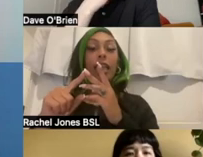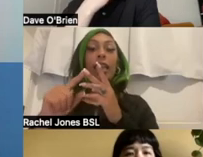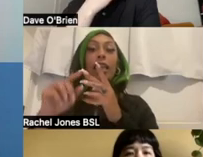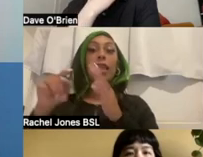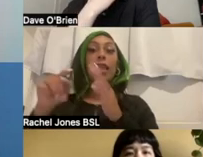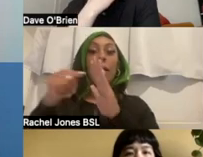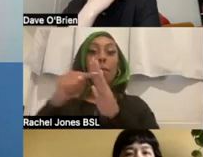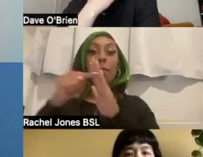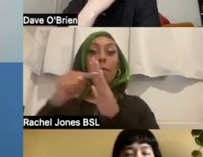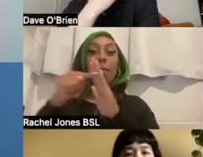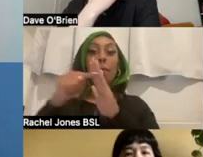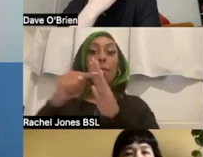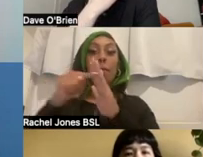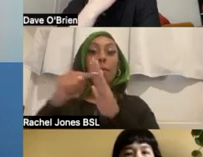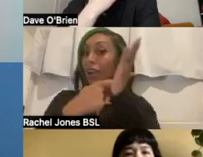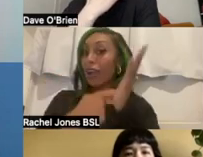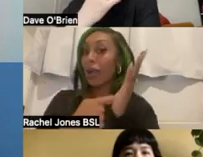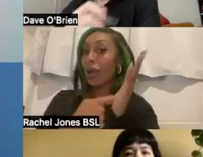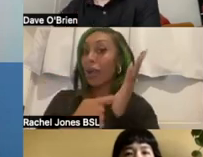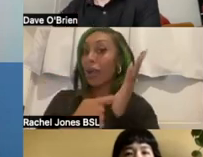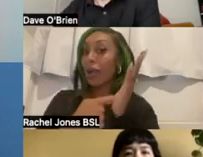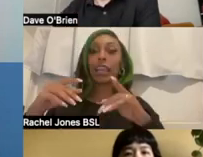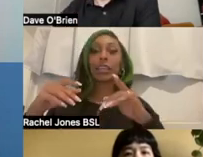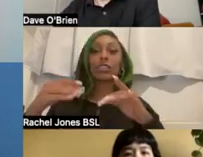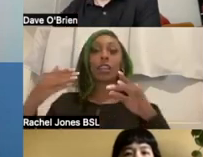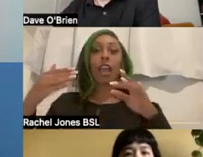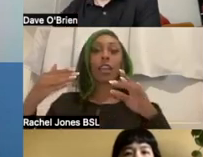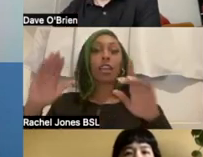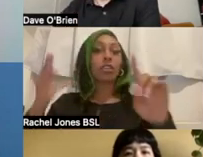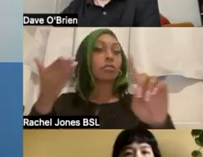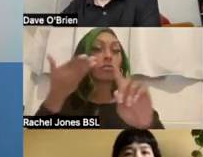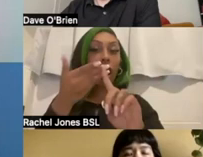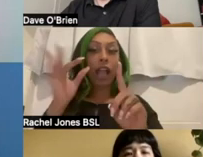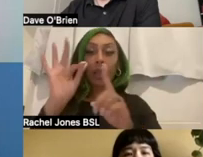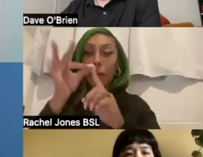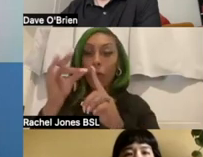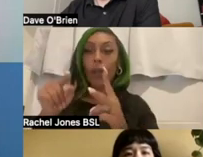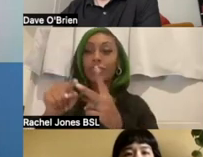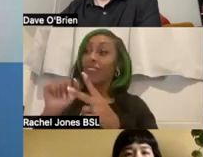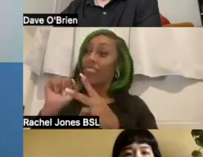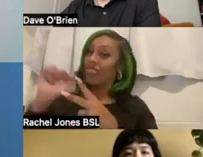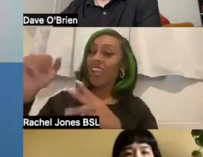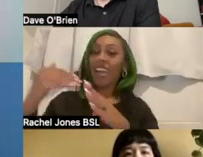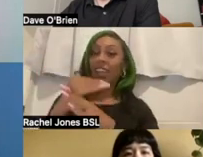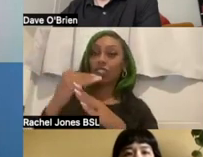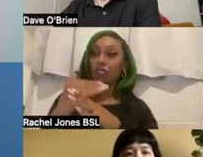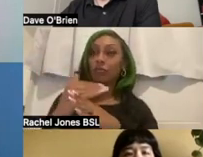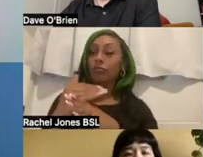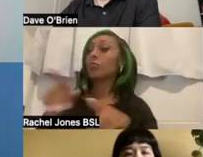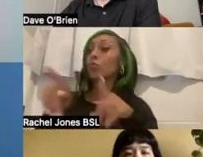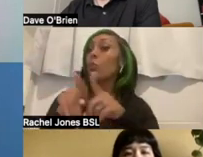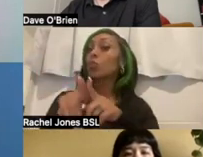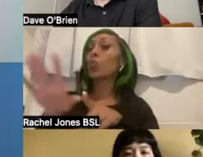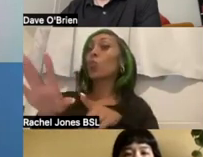with accountability measures for these actions. And we were also able to influence a change in the recruitment